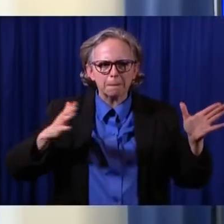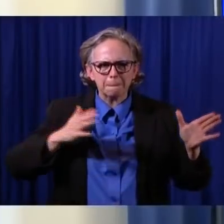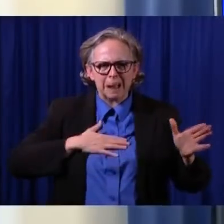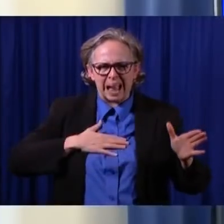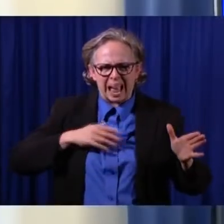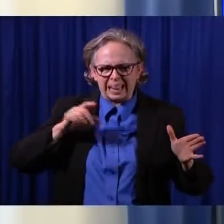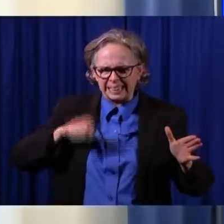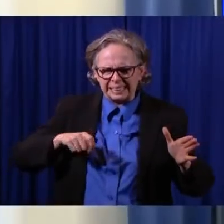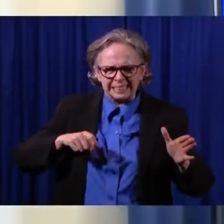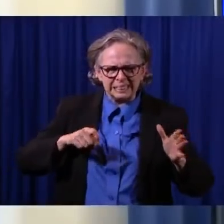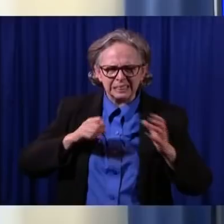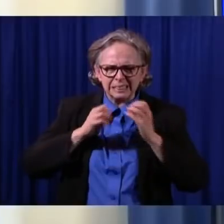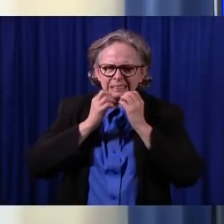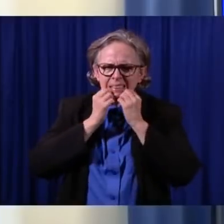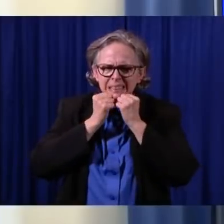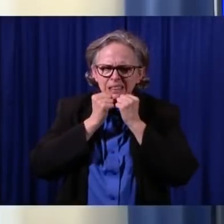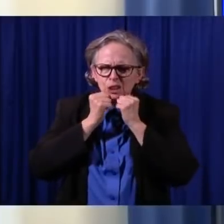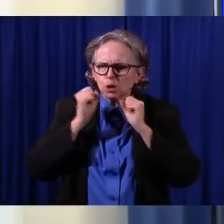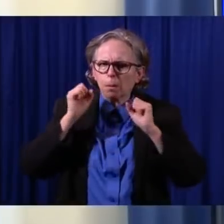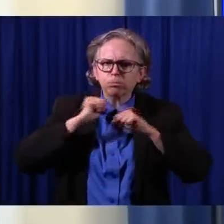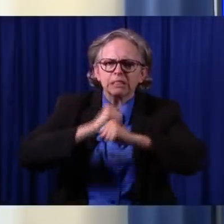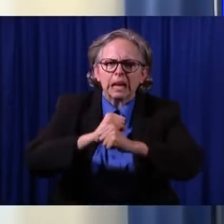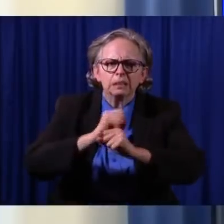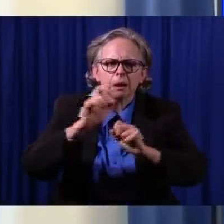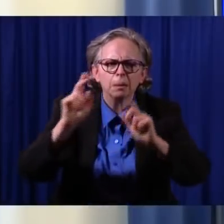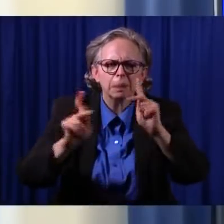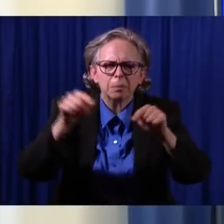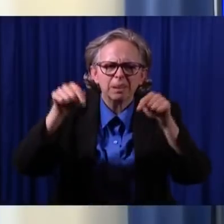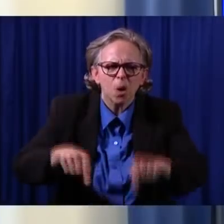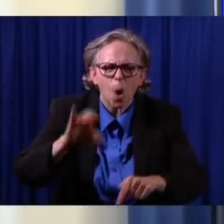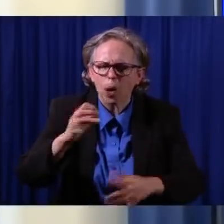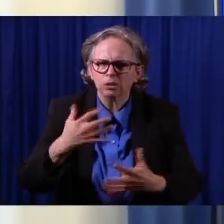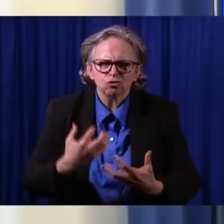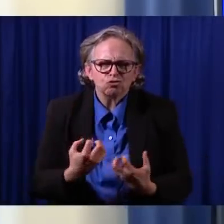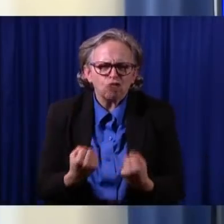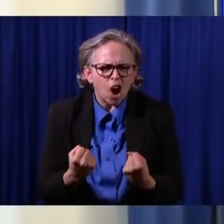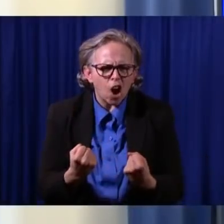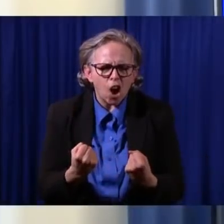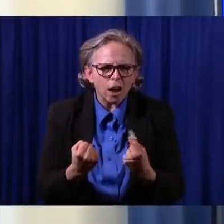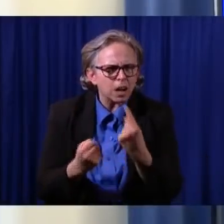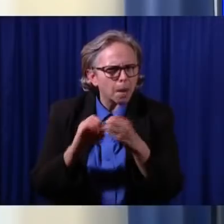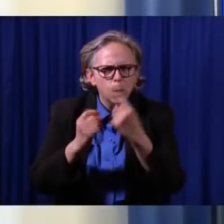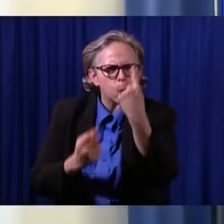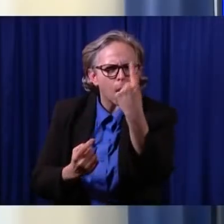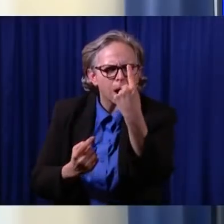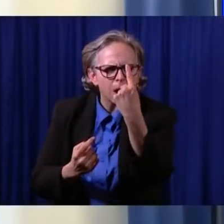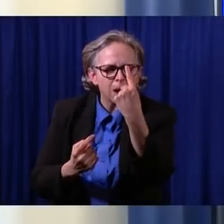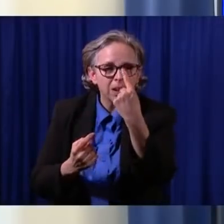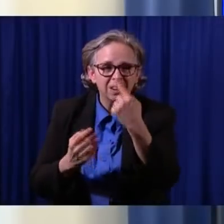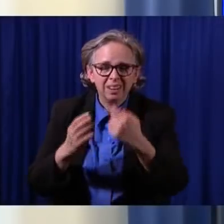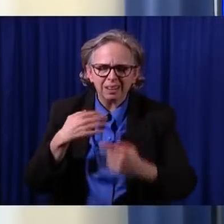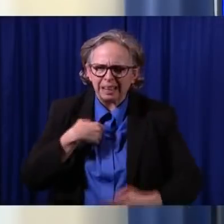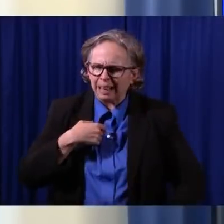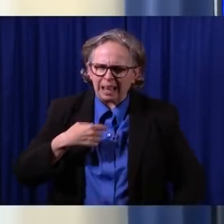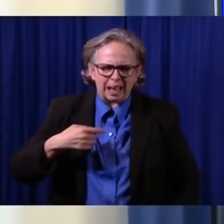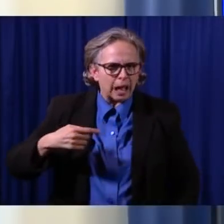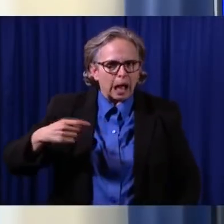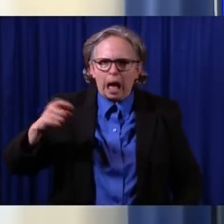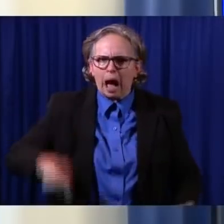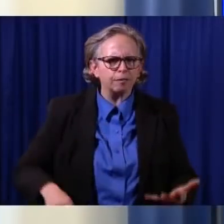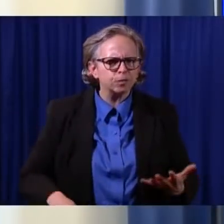can honestly say, like, that, it had to be a single point meditation on the task at hand, and it remains